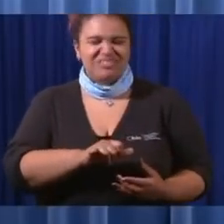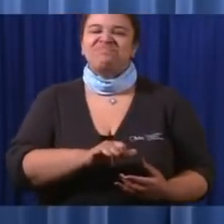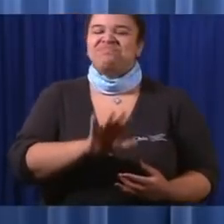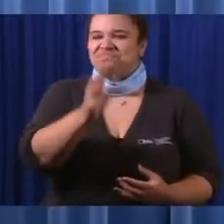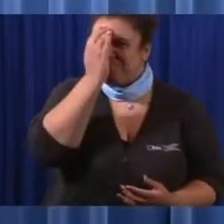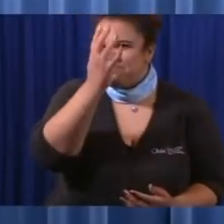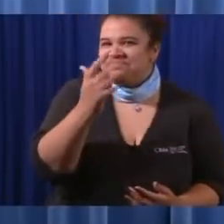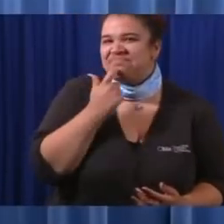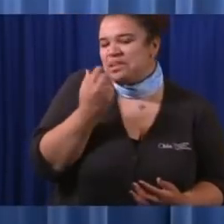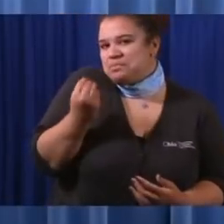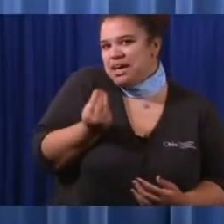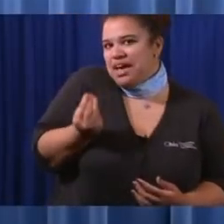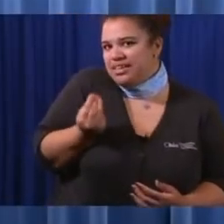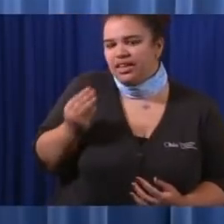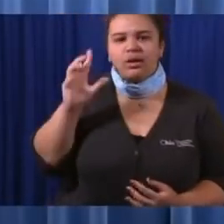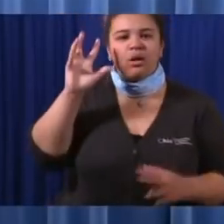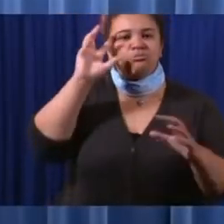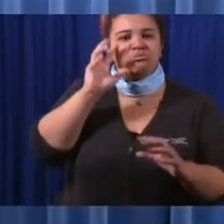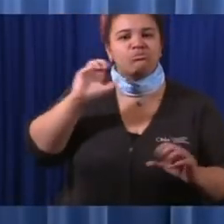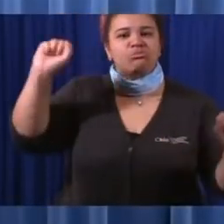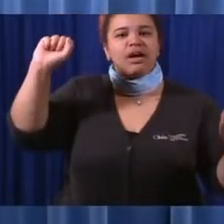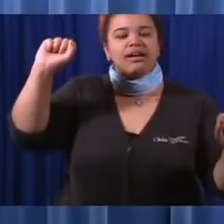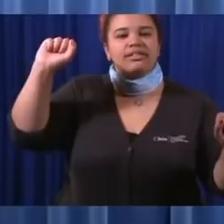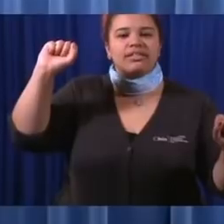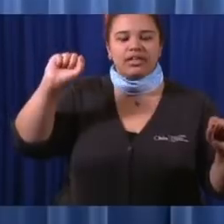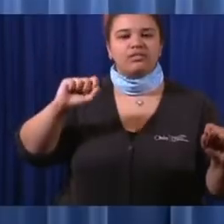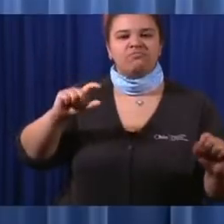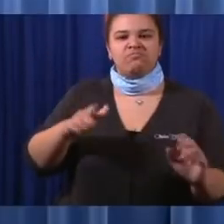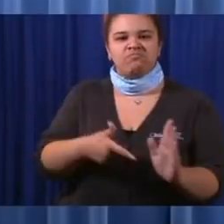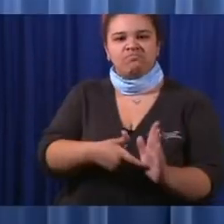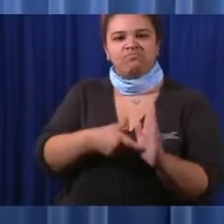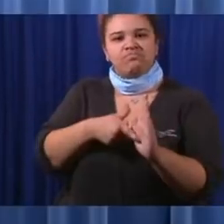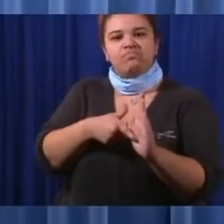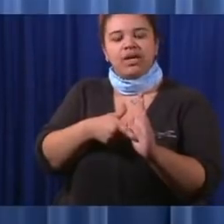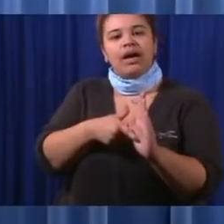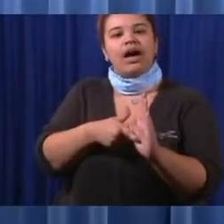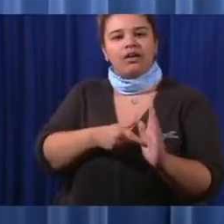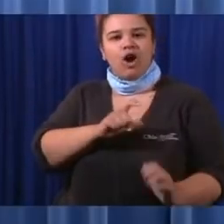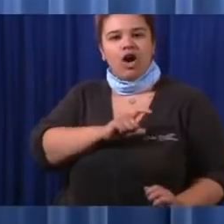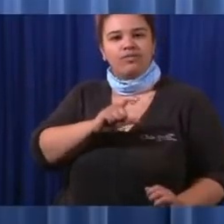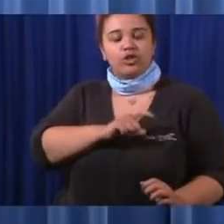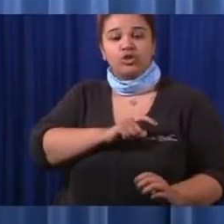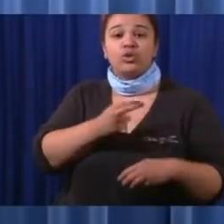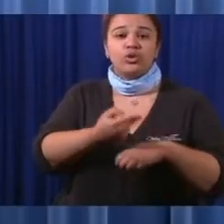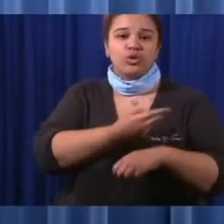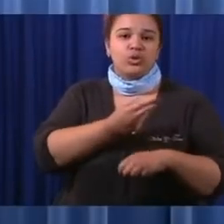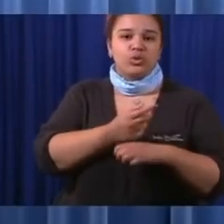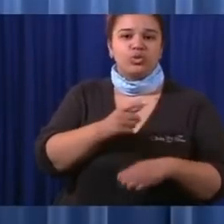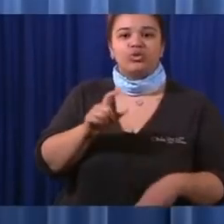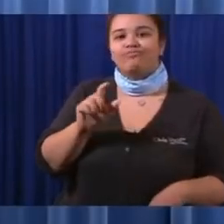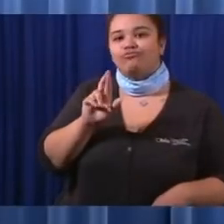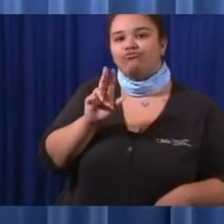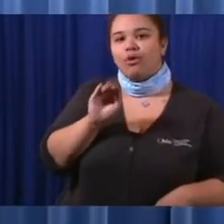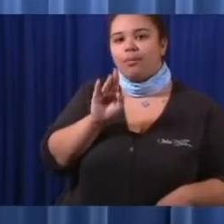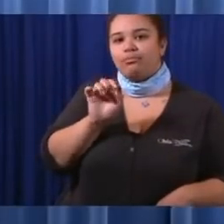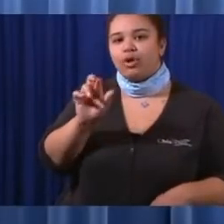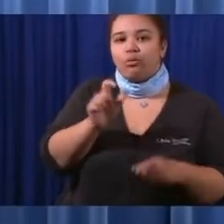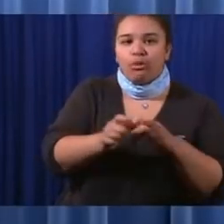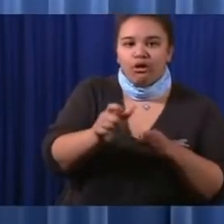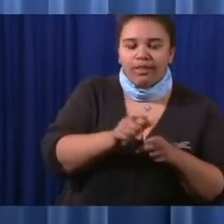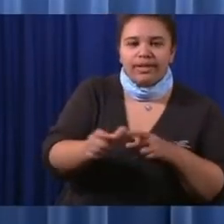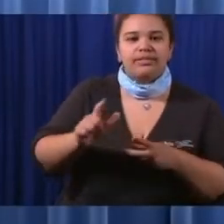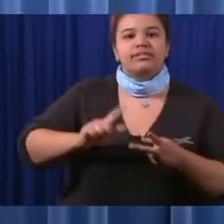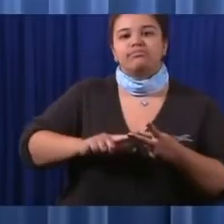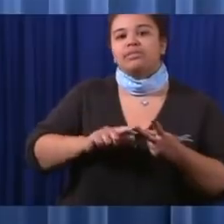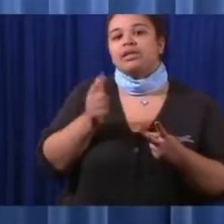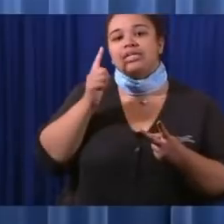President Trump ordered federal officers to fire tear gas and rubber bullets into a peaceful crowd that included members of the